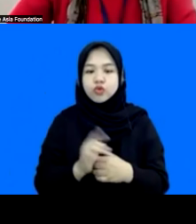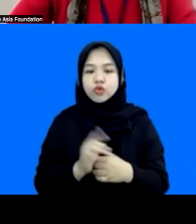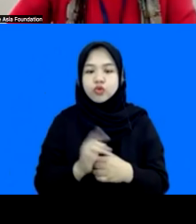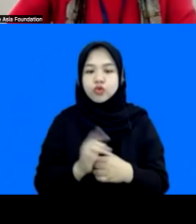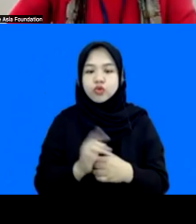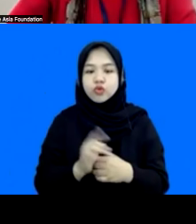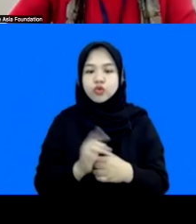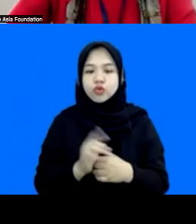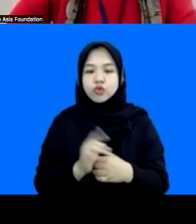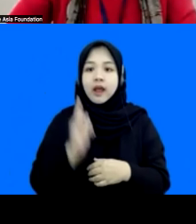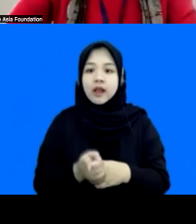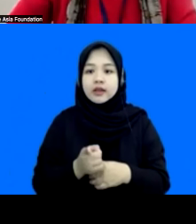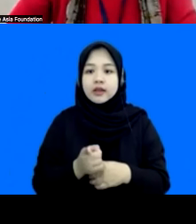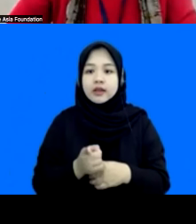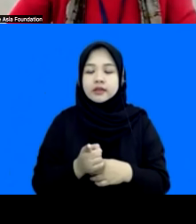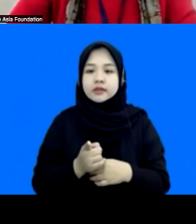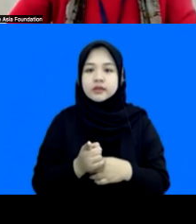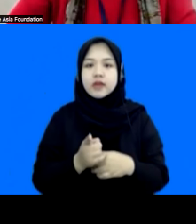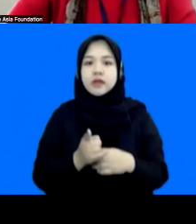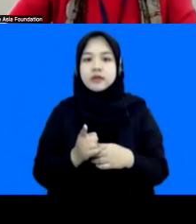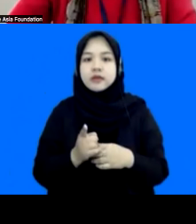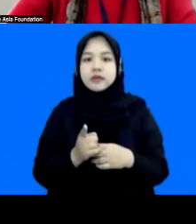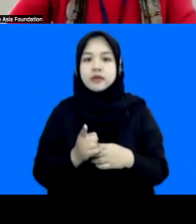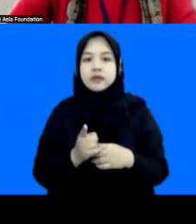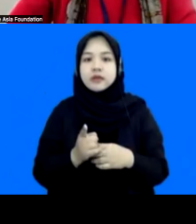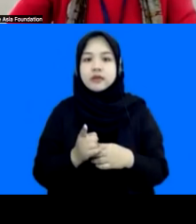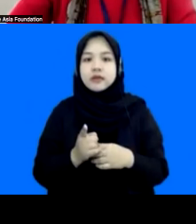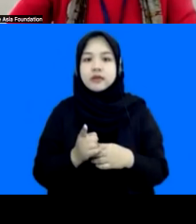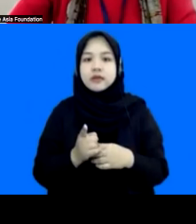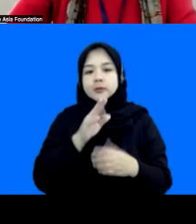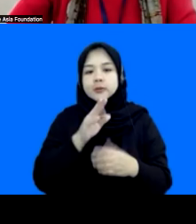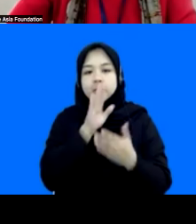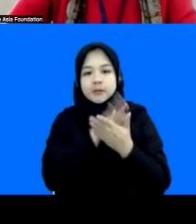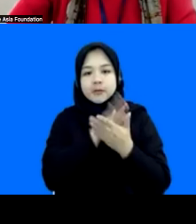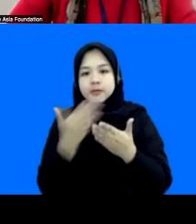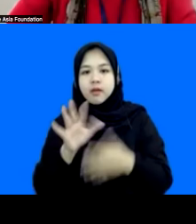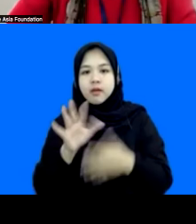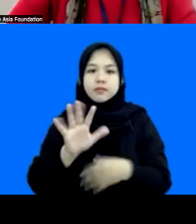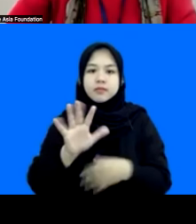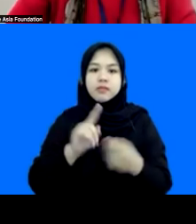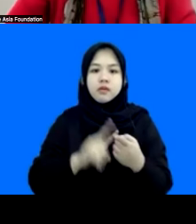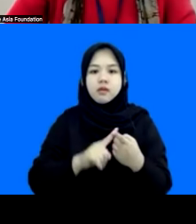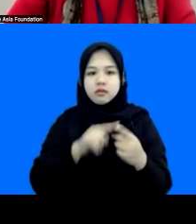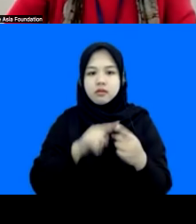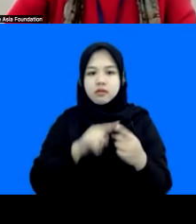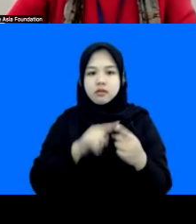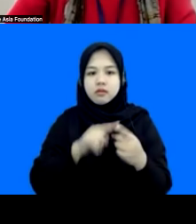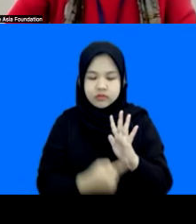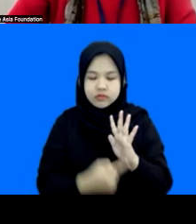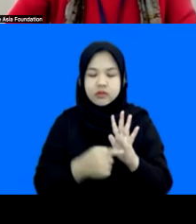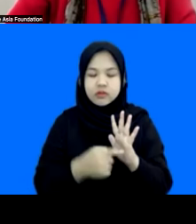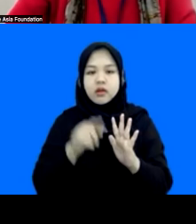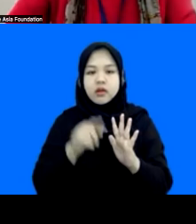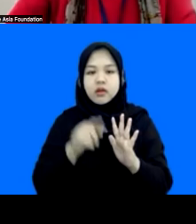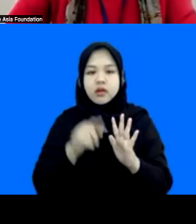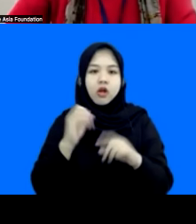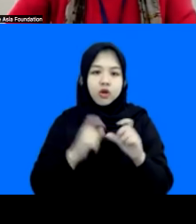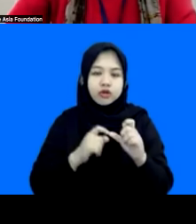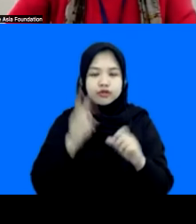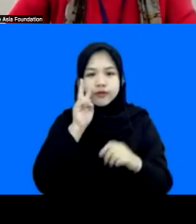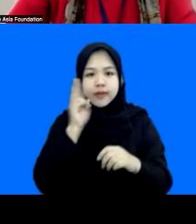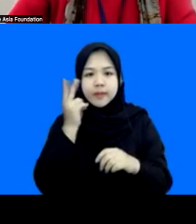today: Bahasa Indonesia, Khmer, Lao, Thai, and Vietnamese. To access the language of your preference, please go to the